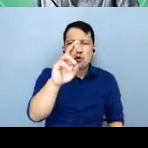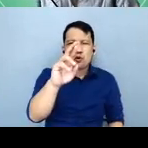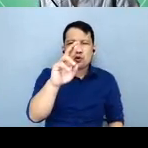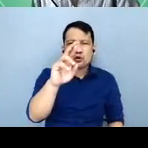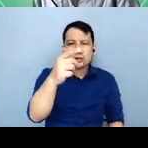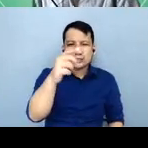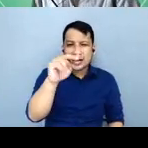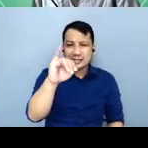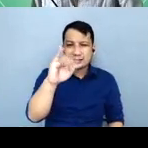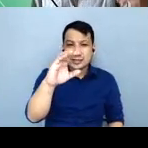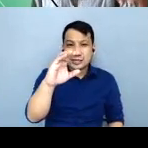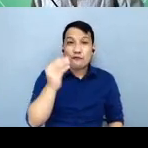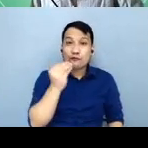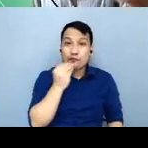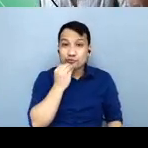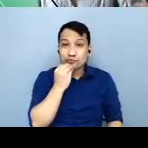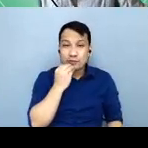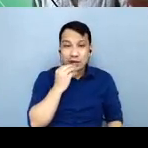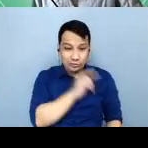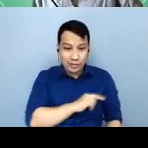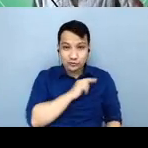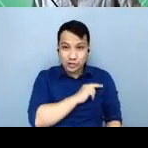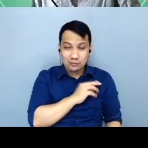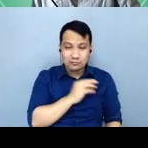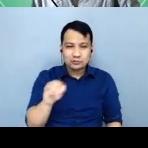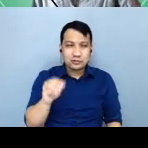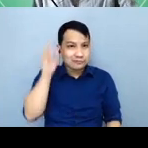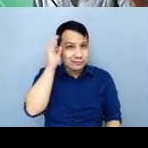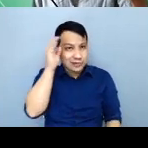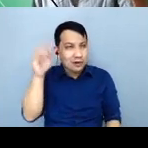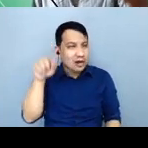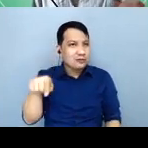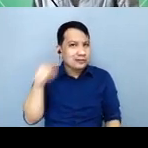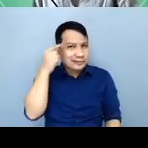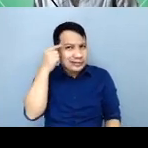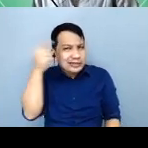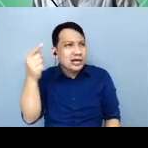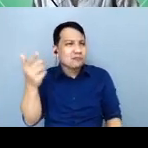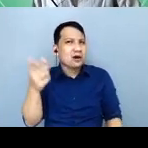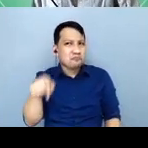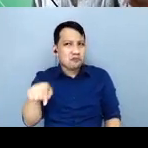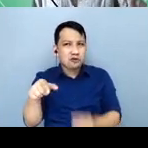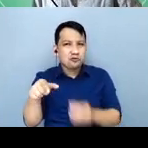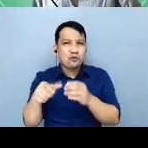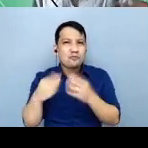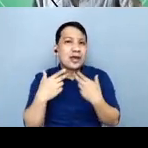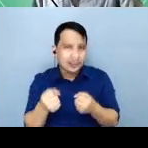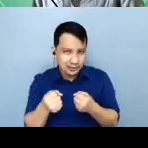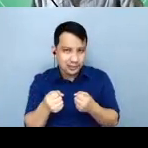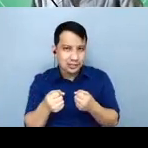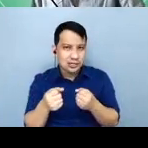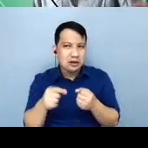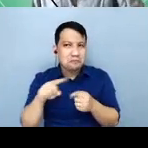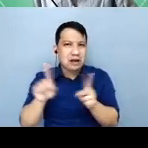grown fruits, right? The natural idea and conception most people have is that they are healthier, but they are usually more